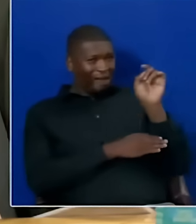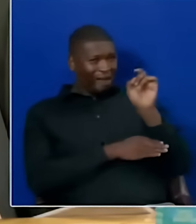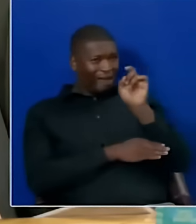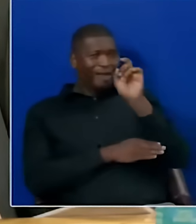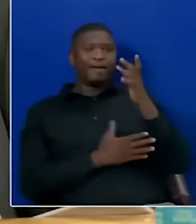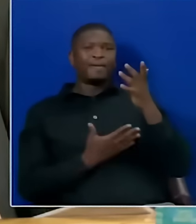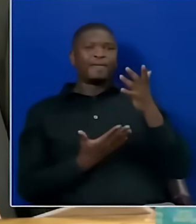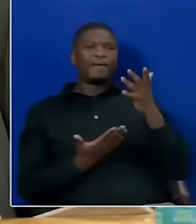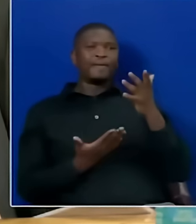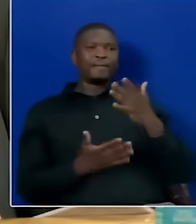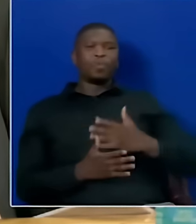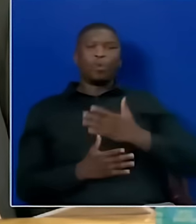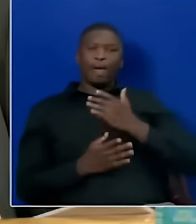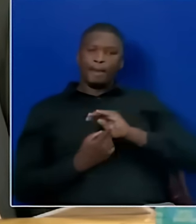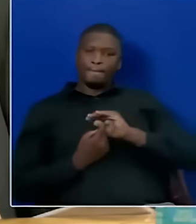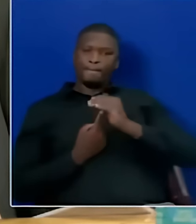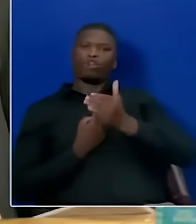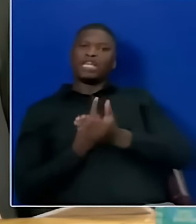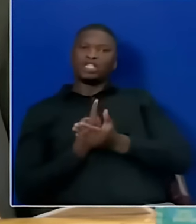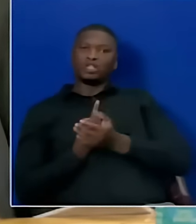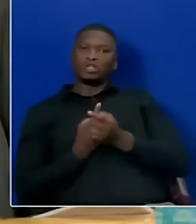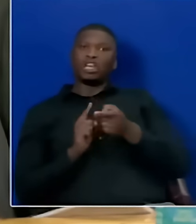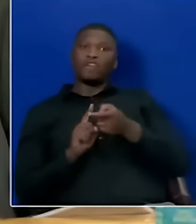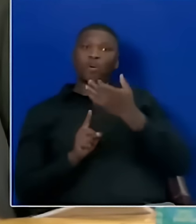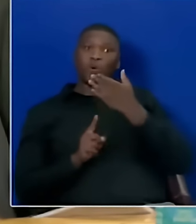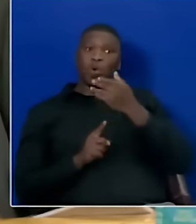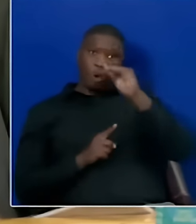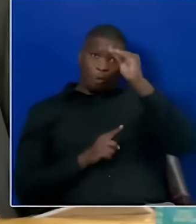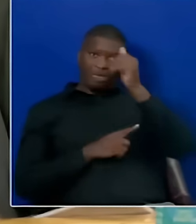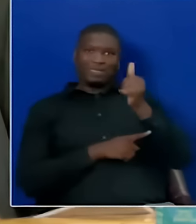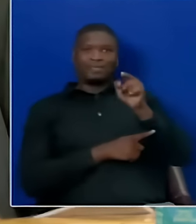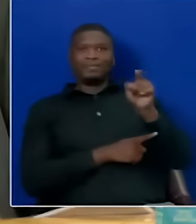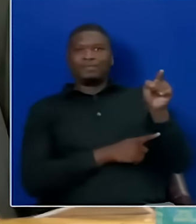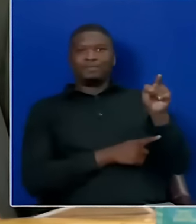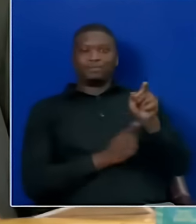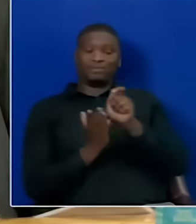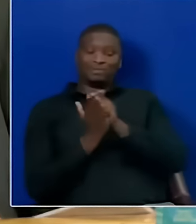protection for the detectives. In paragraph 5, she writes, the investigations also